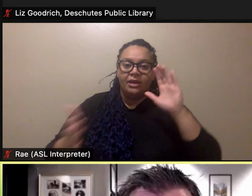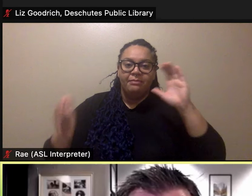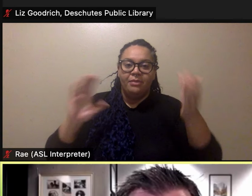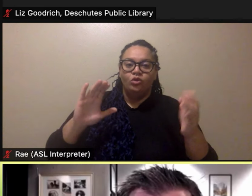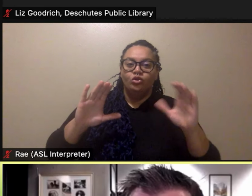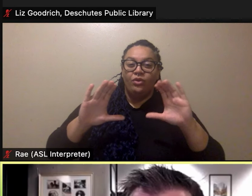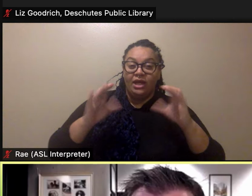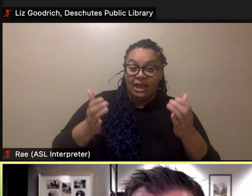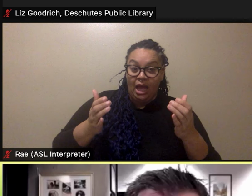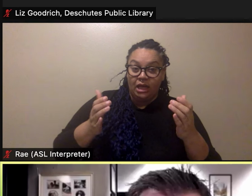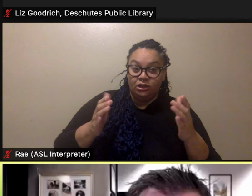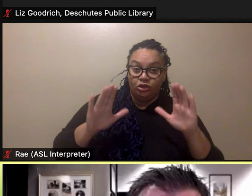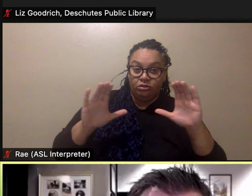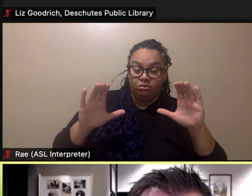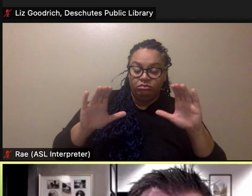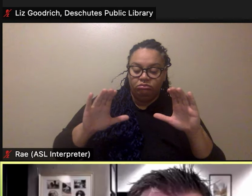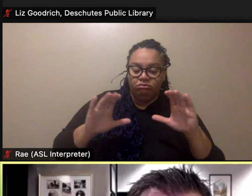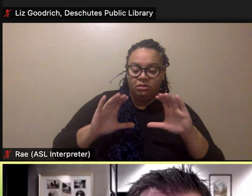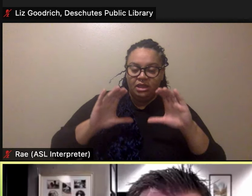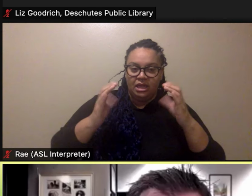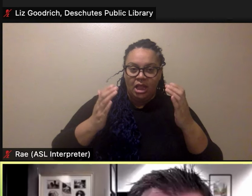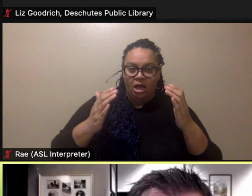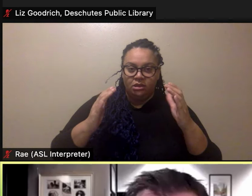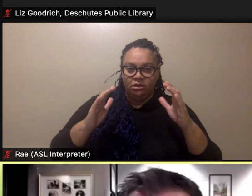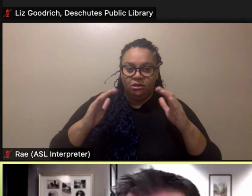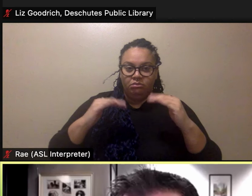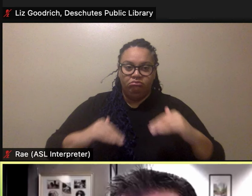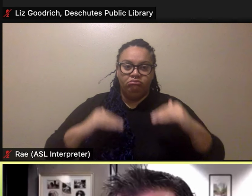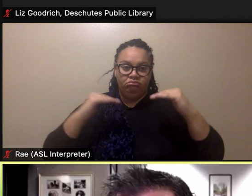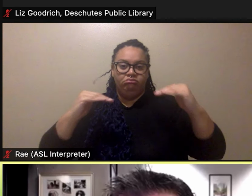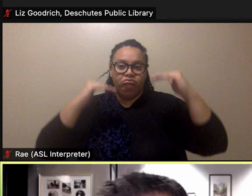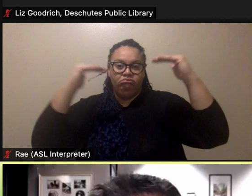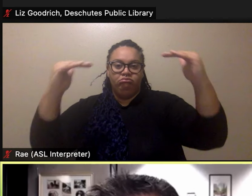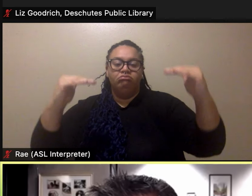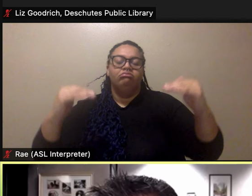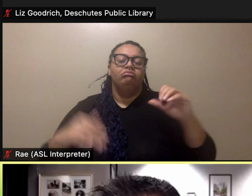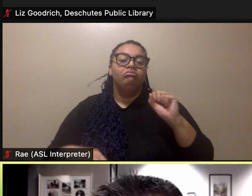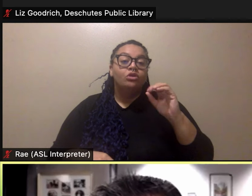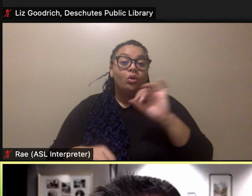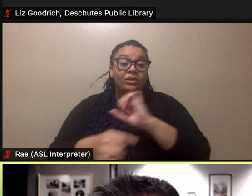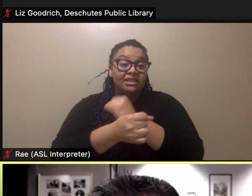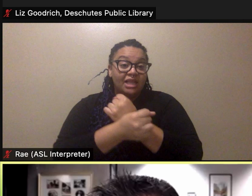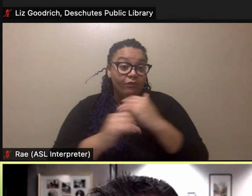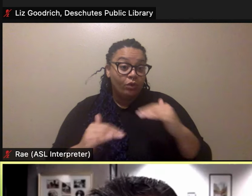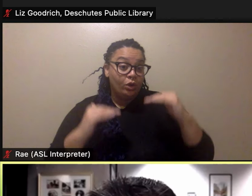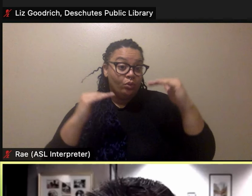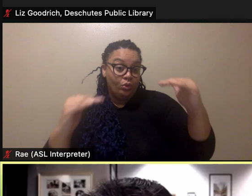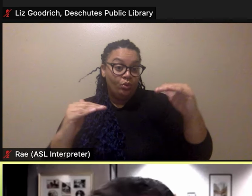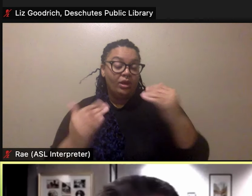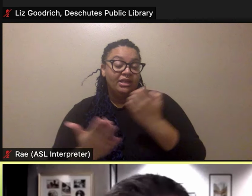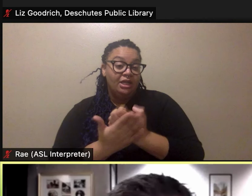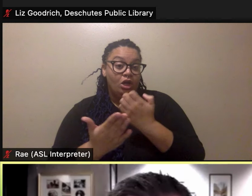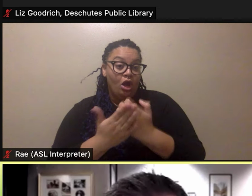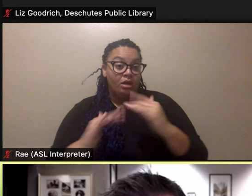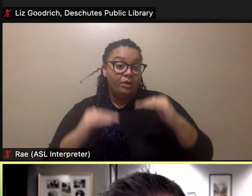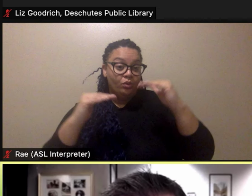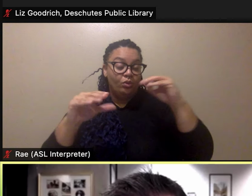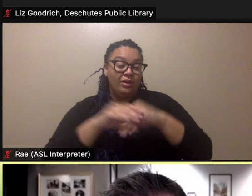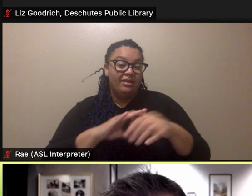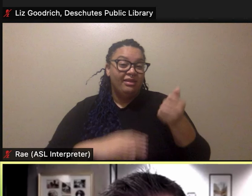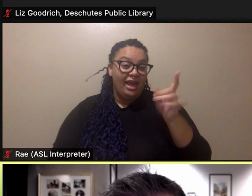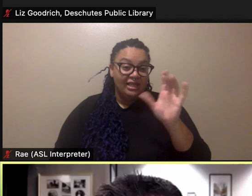threatening. So slavery grew as the economy grew throughout the 18th century.